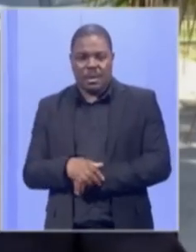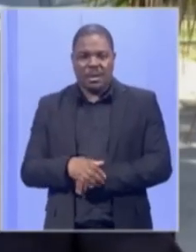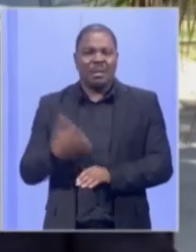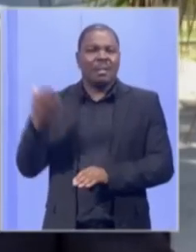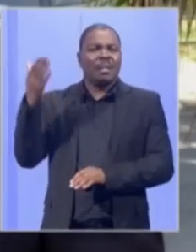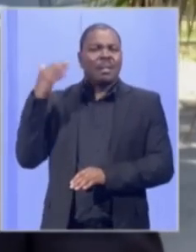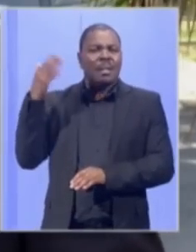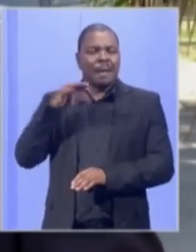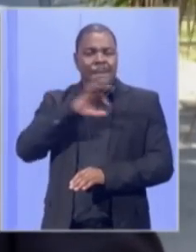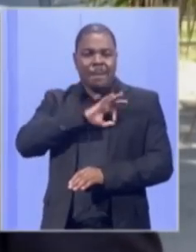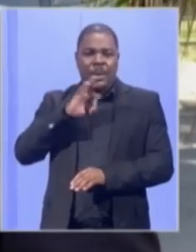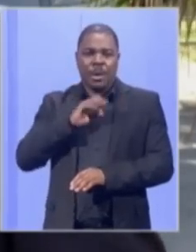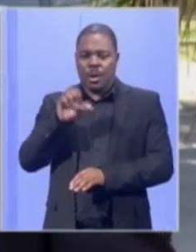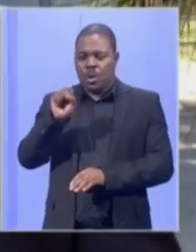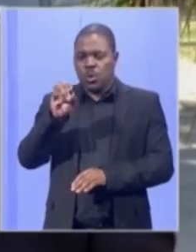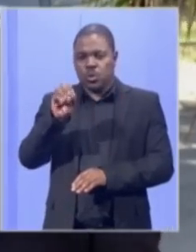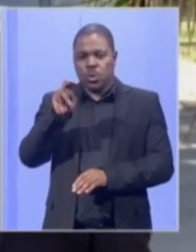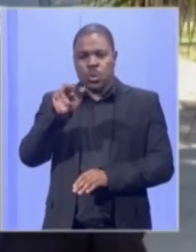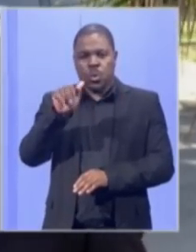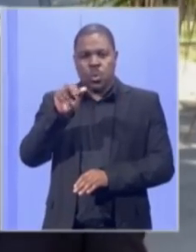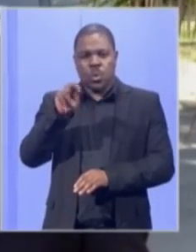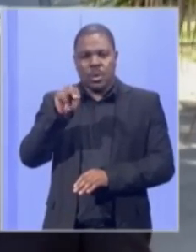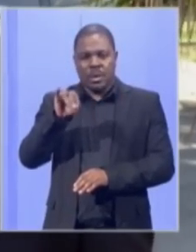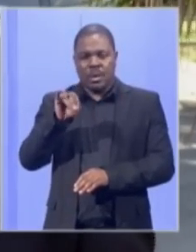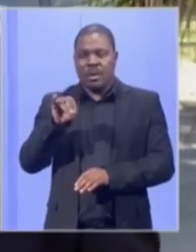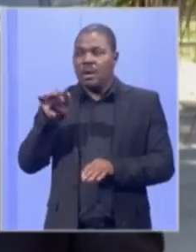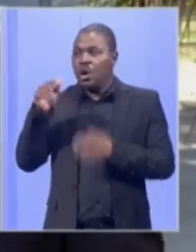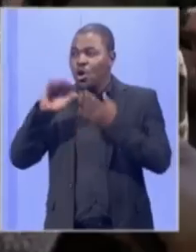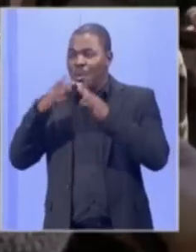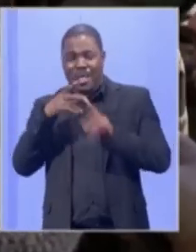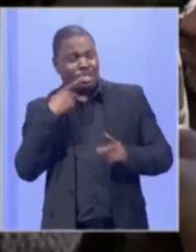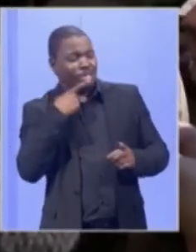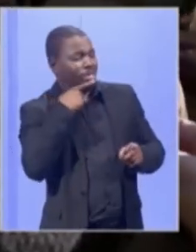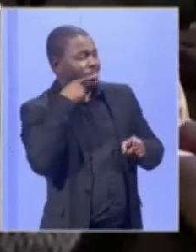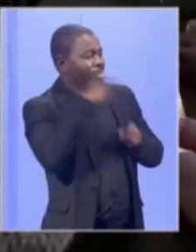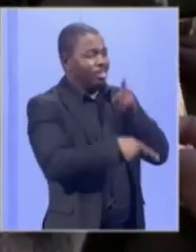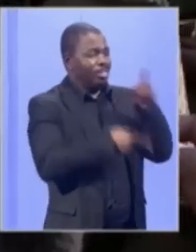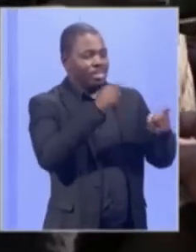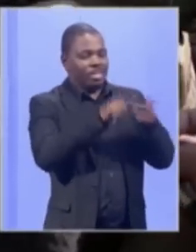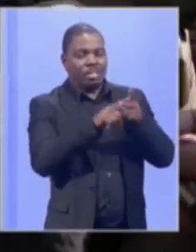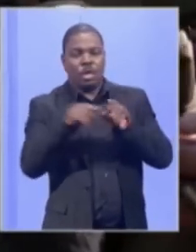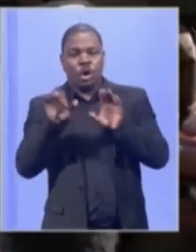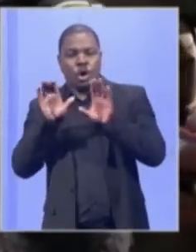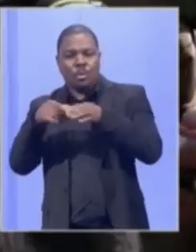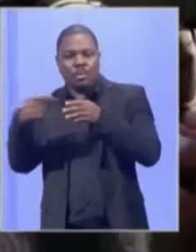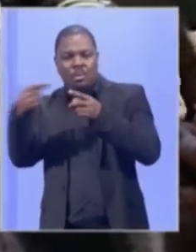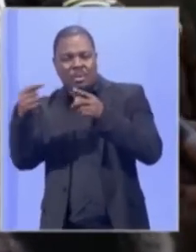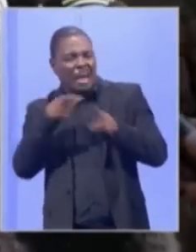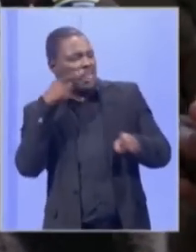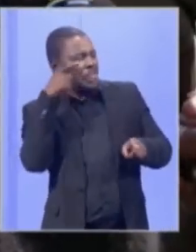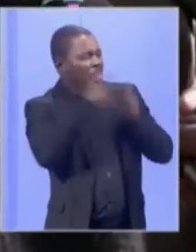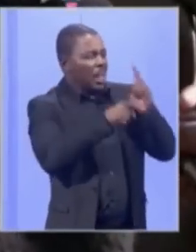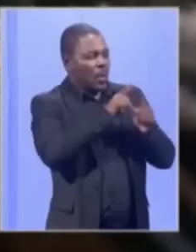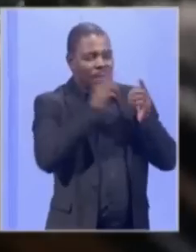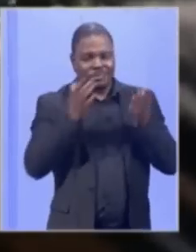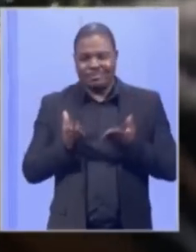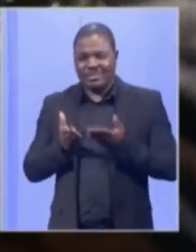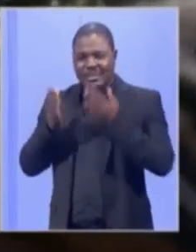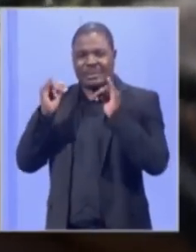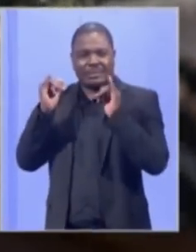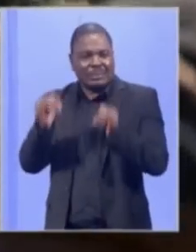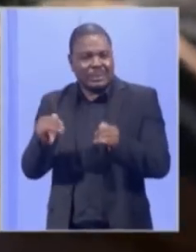Mehleng Sonyoni o ile a fumana ditsheollo tse matla ho tswa baahing le mekgeng ya bohanyetsi ka baka la phano e fokolang ya